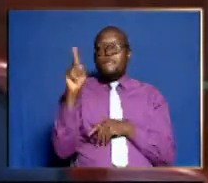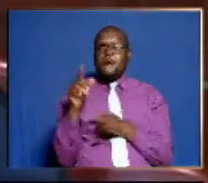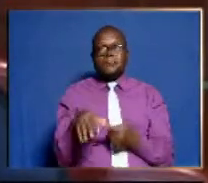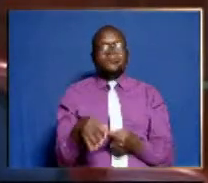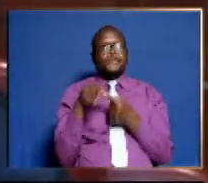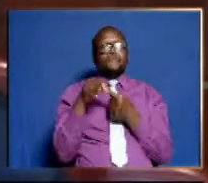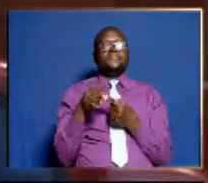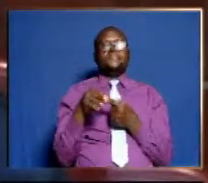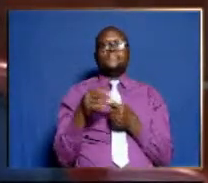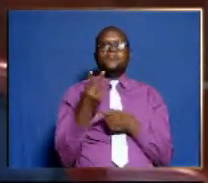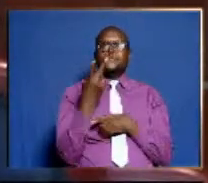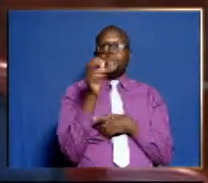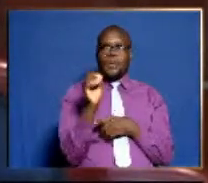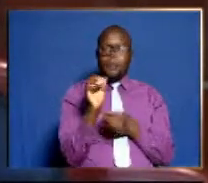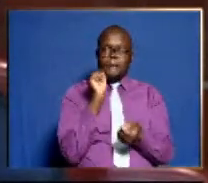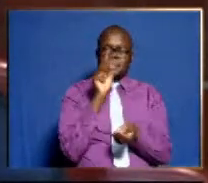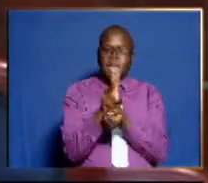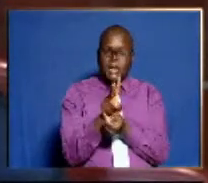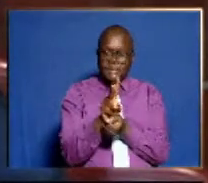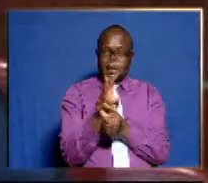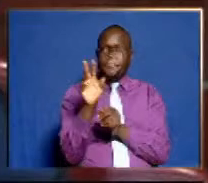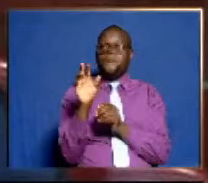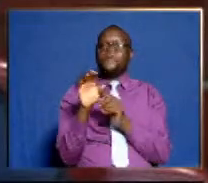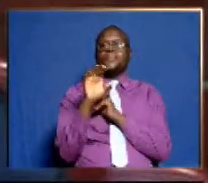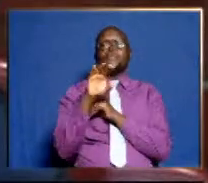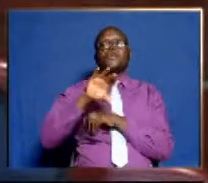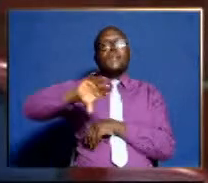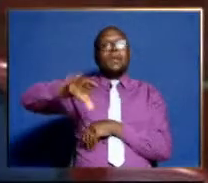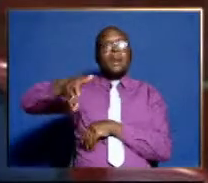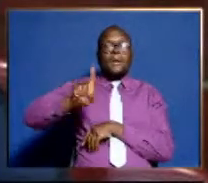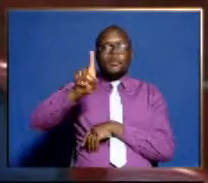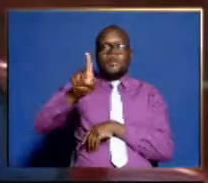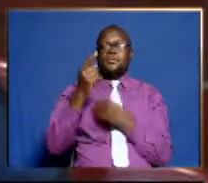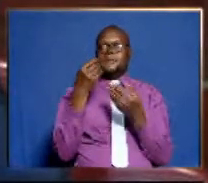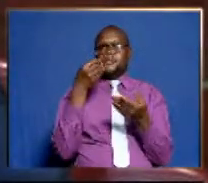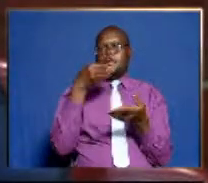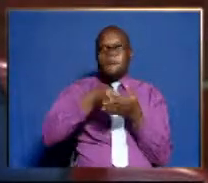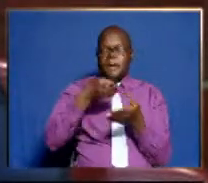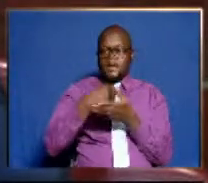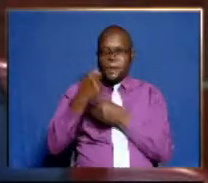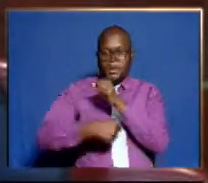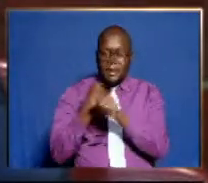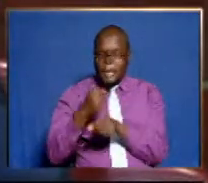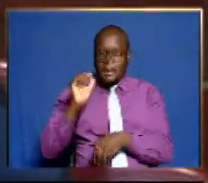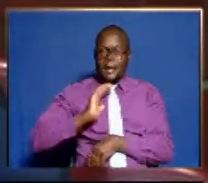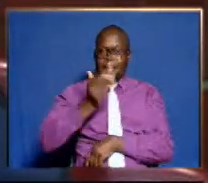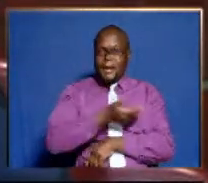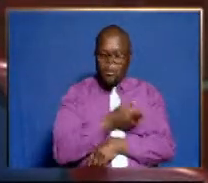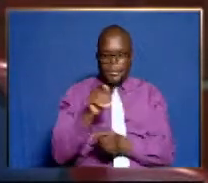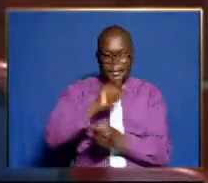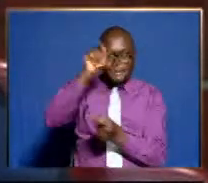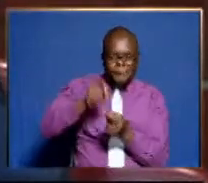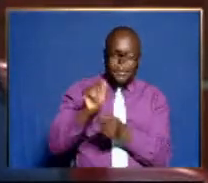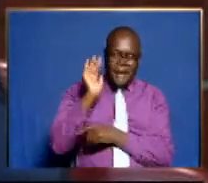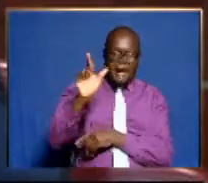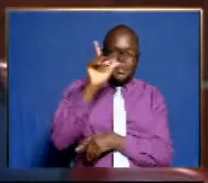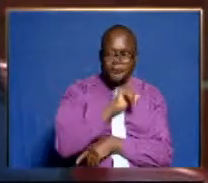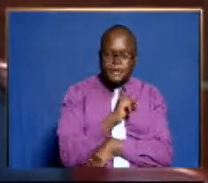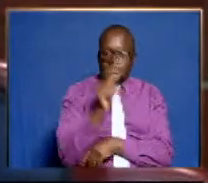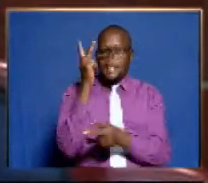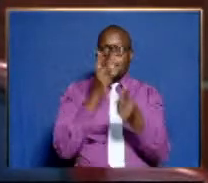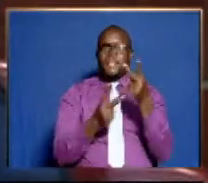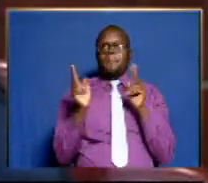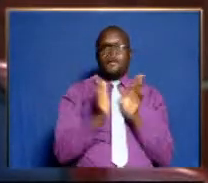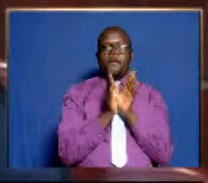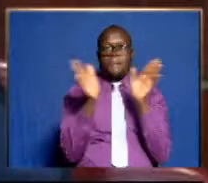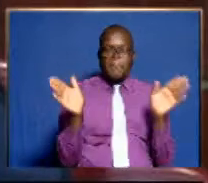priorities for 12 selected counties in each financial year, the committee specifically sought the views of the